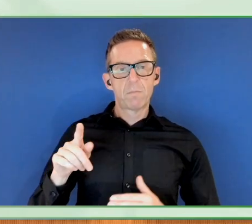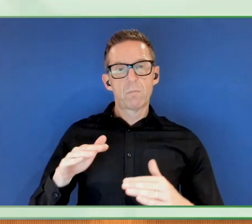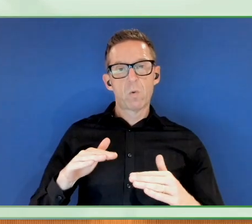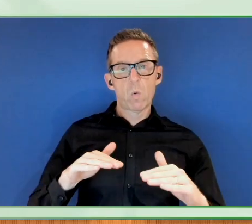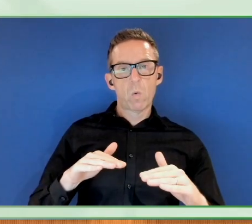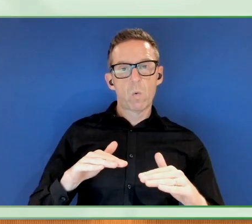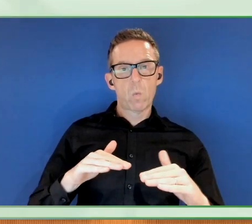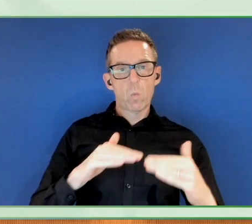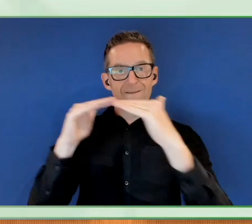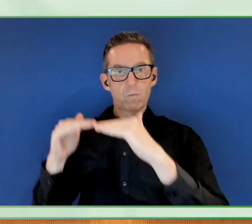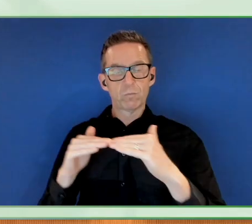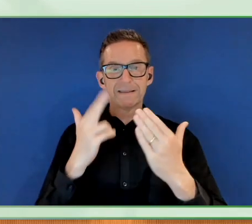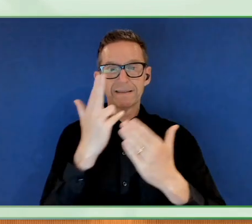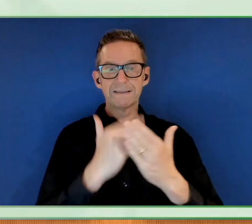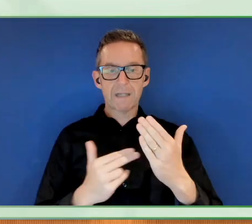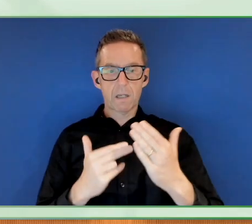where I work.